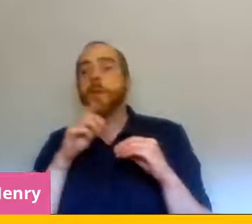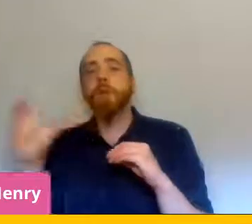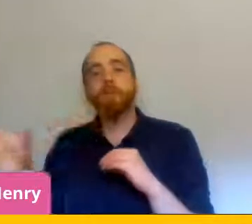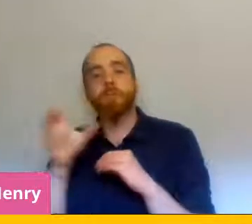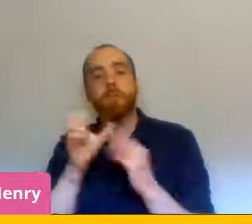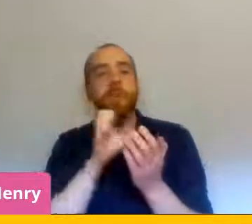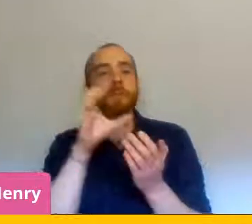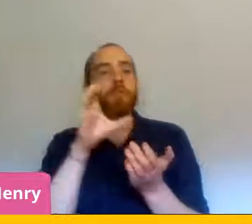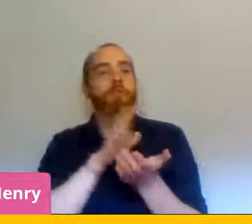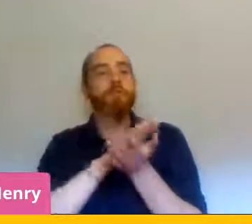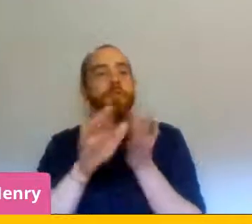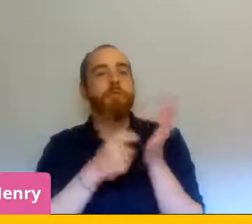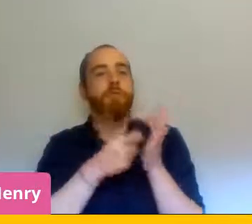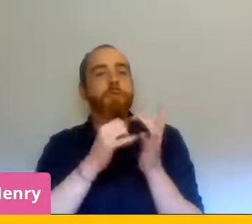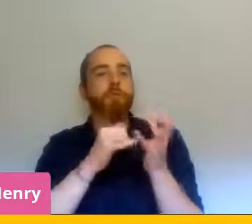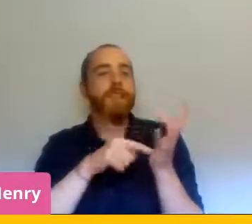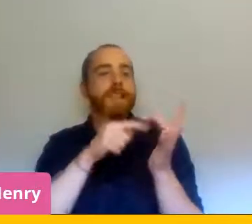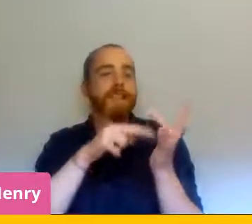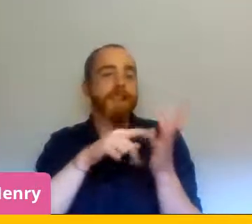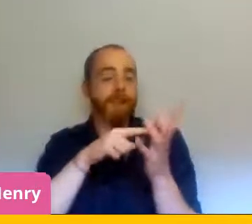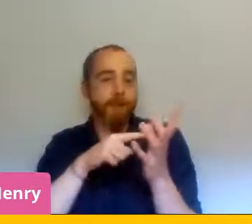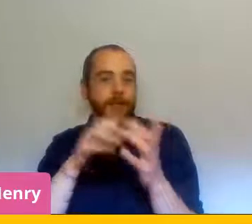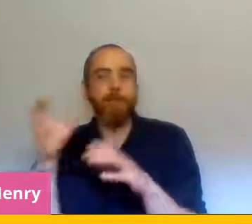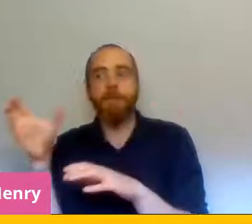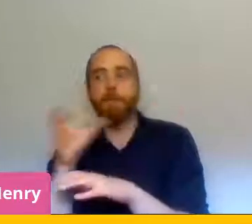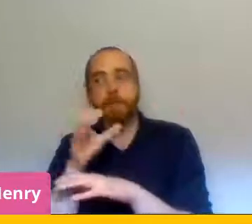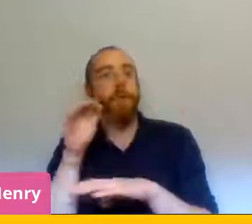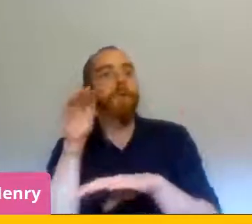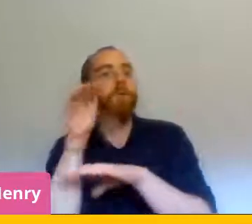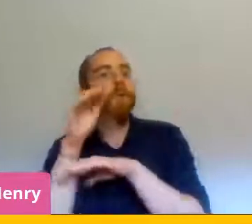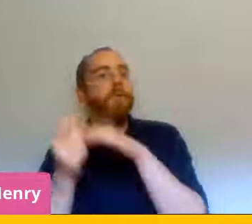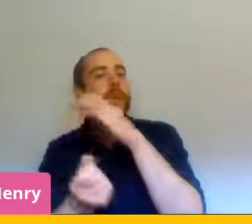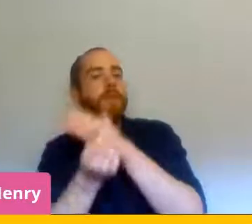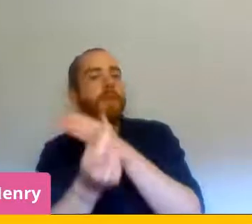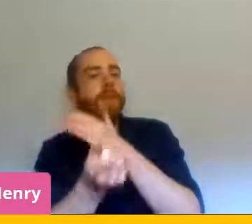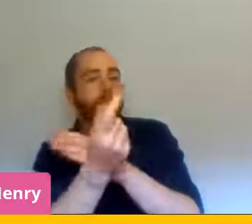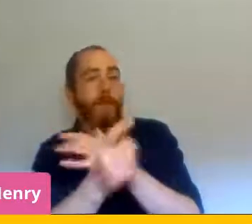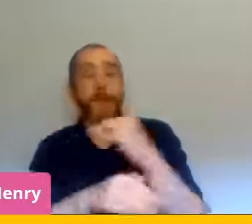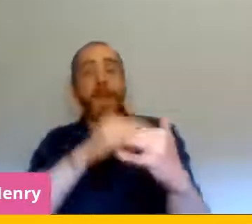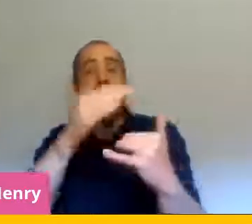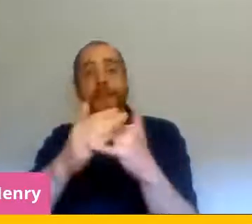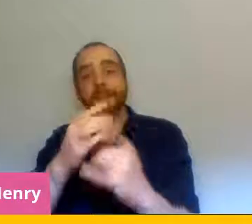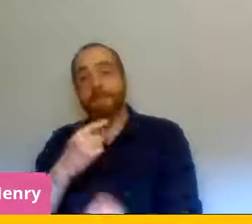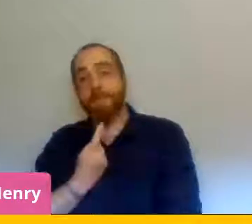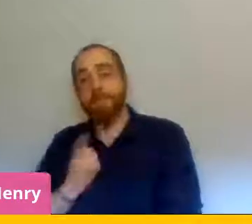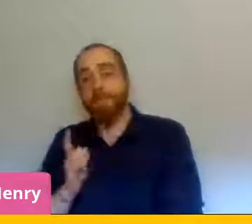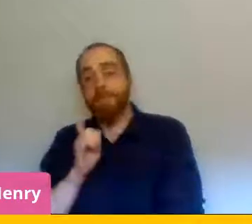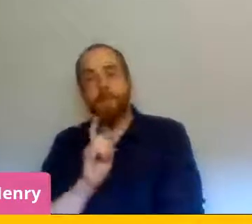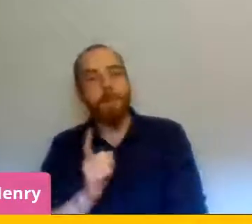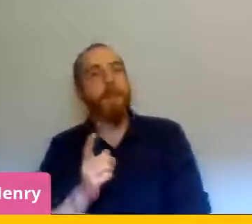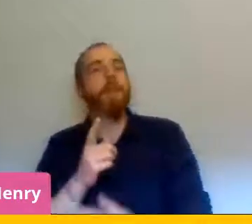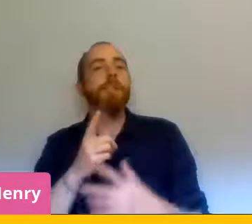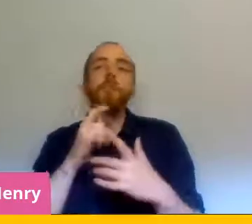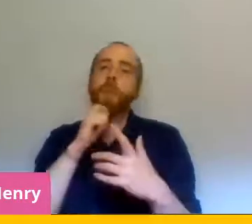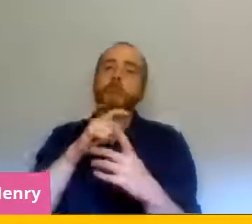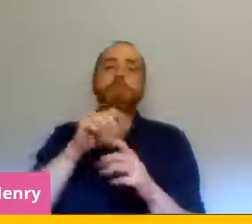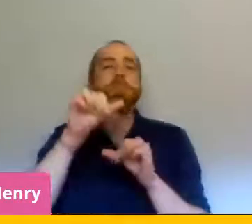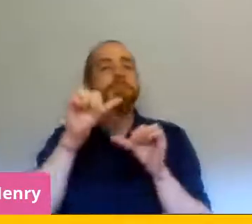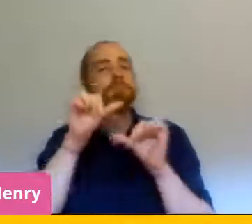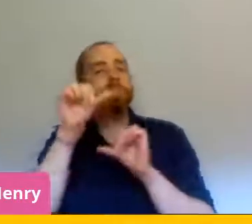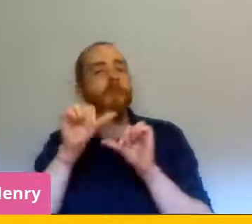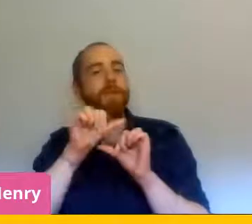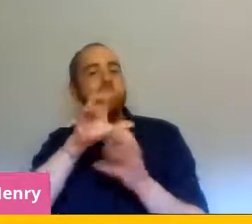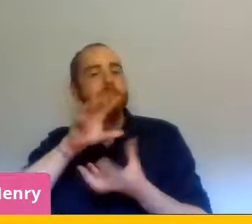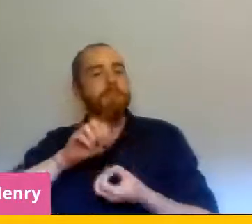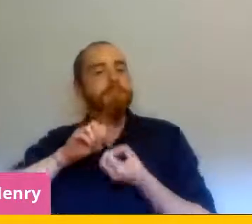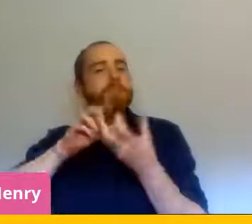got, and then I'm going to try and very quickly summarise at the end. So thank you. And if we've missed any questions, we'll try and find ways to answer them afterwards.